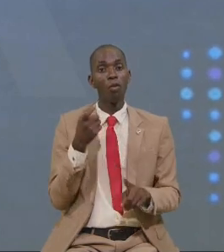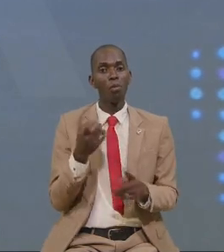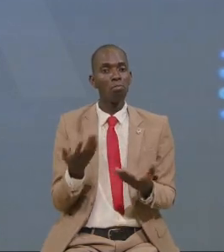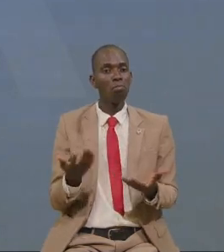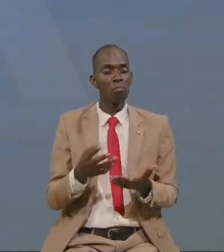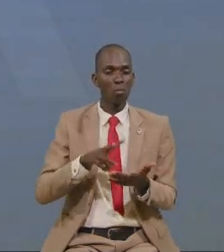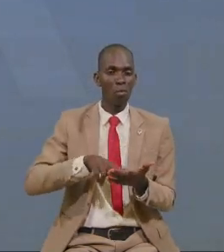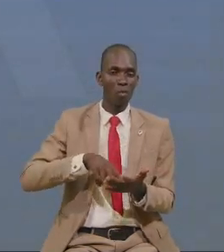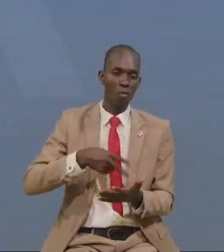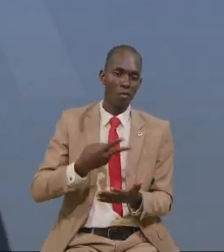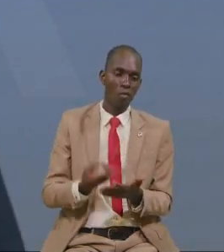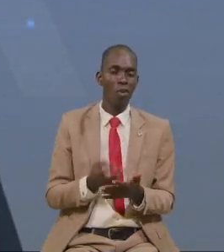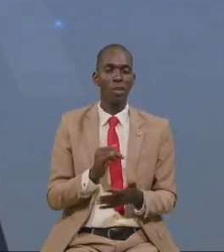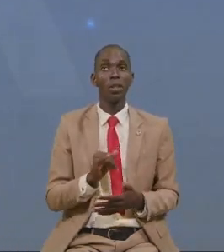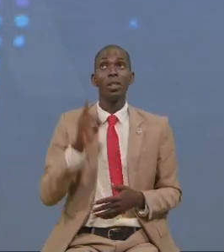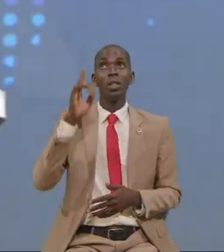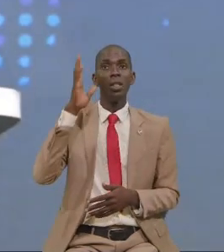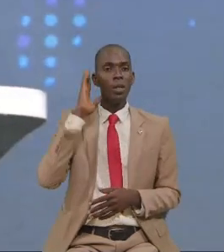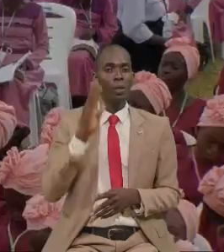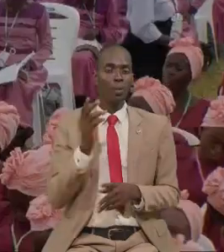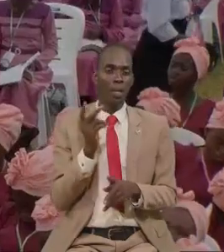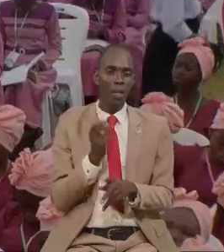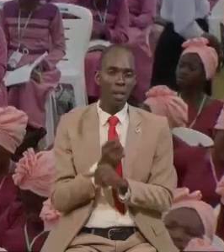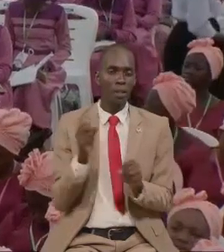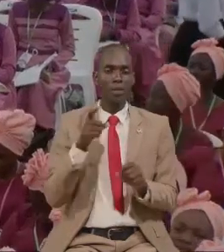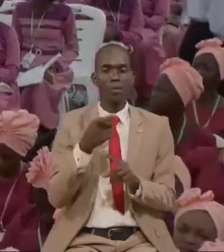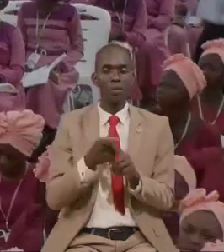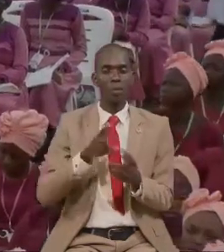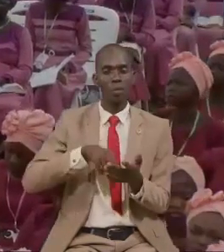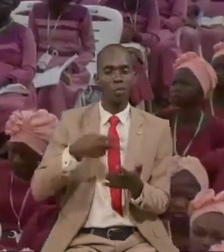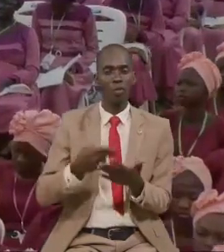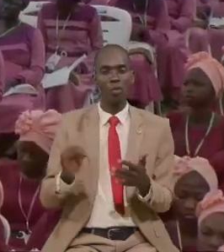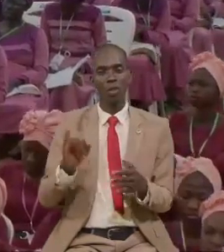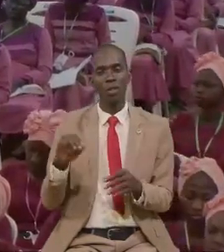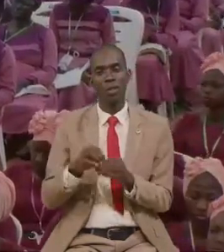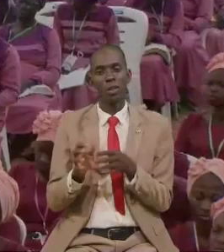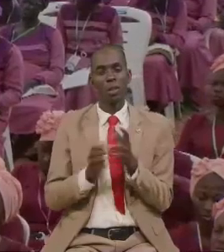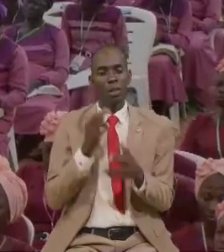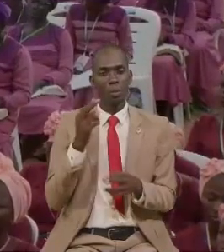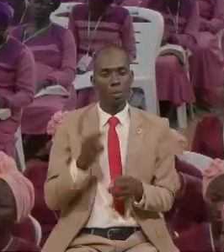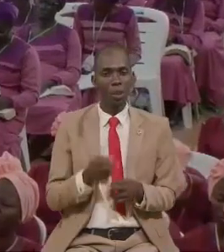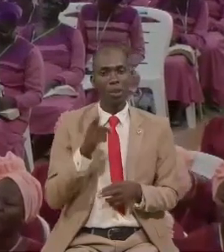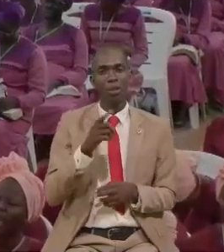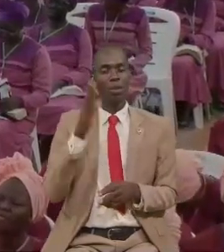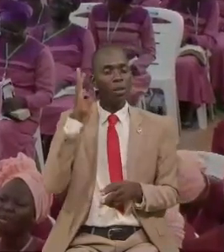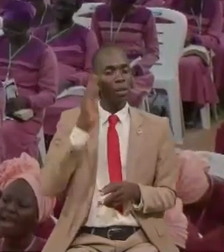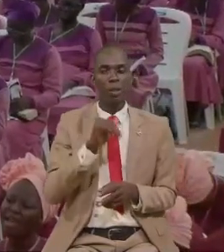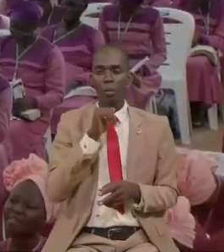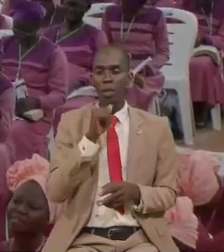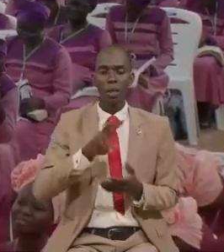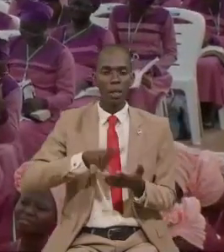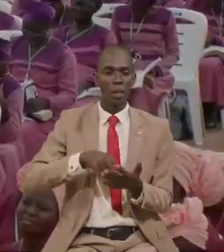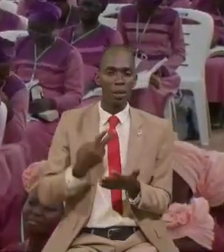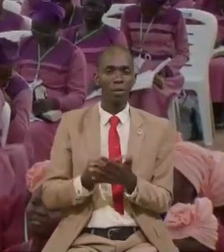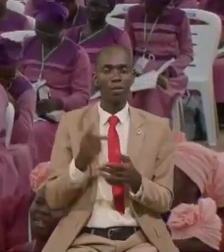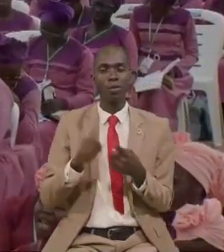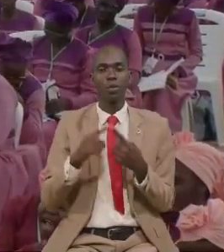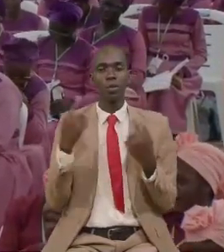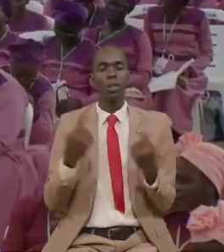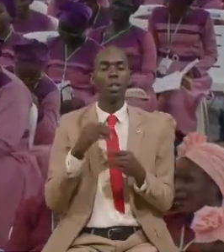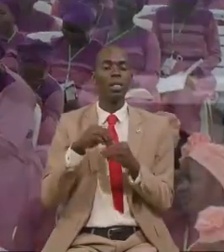falling. He will keep you from falling. Yes. You'll not fall into sin. Yes.